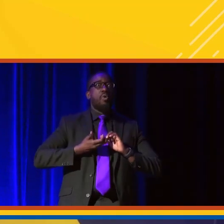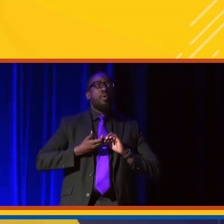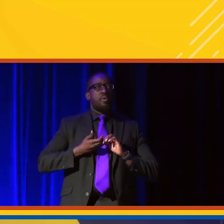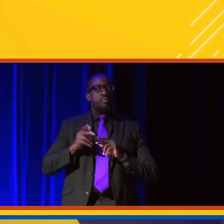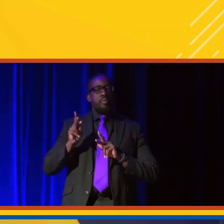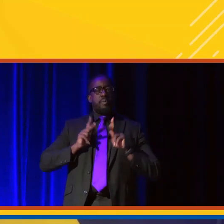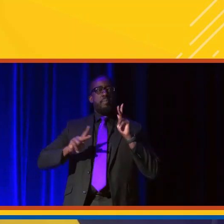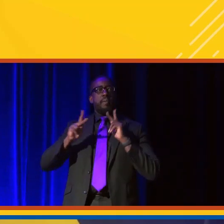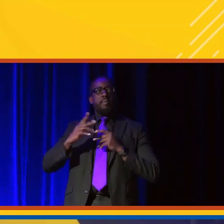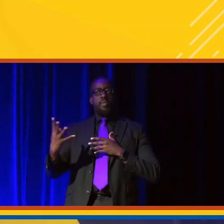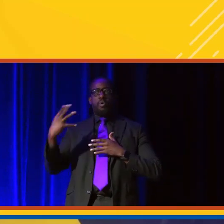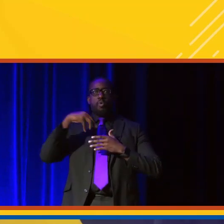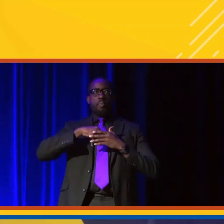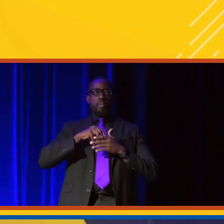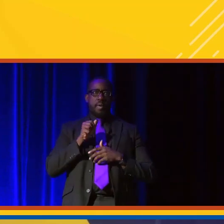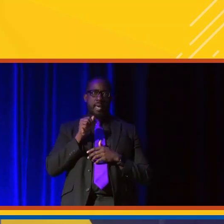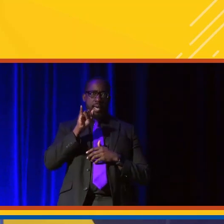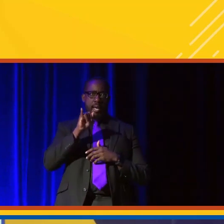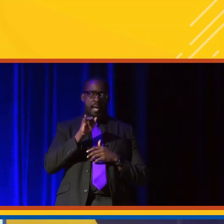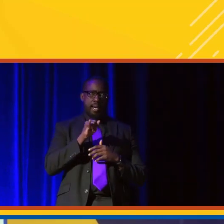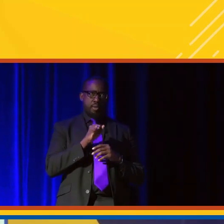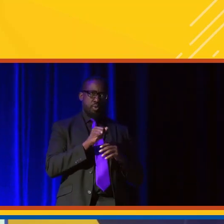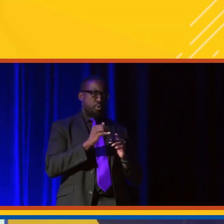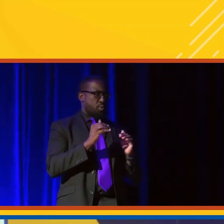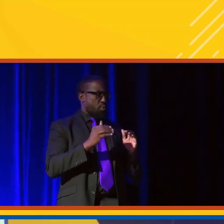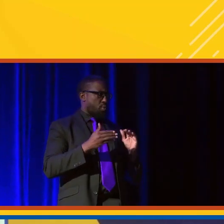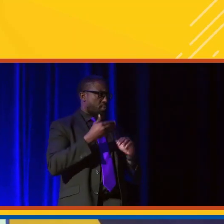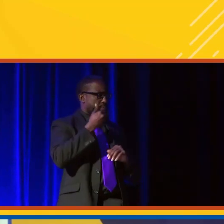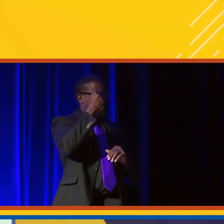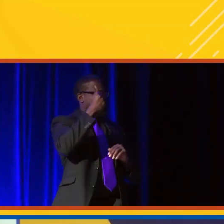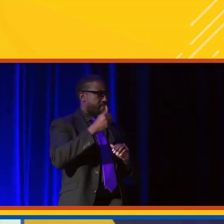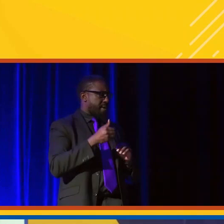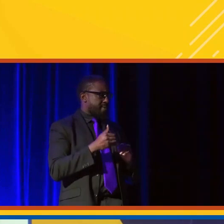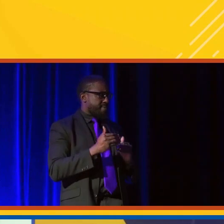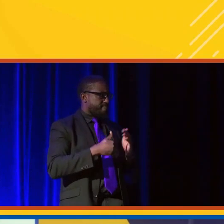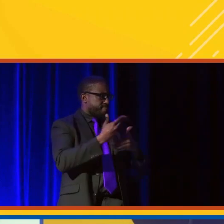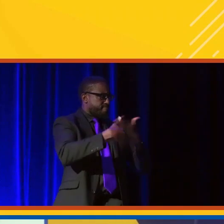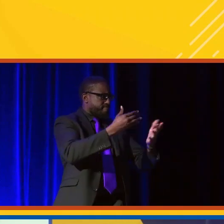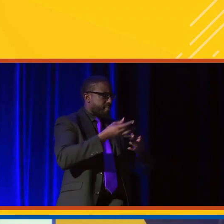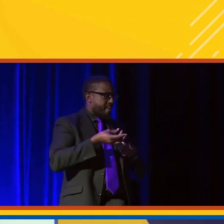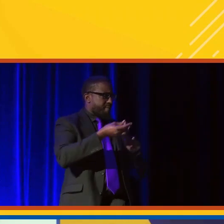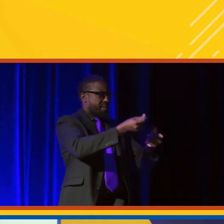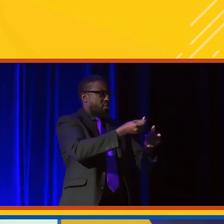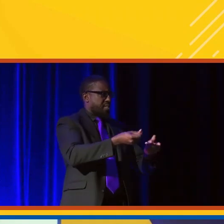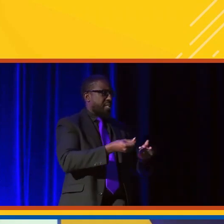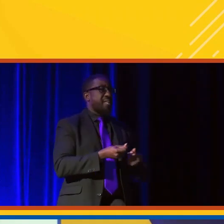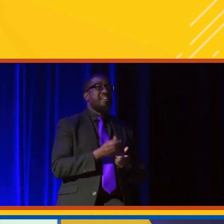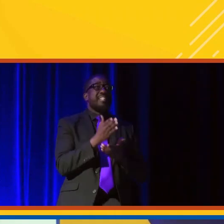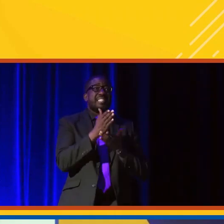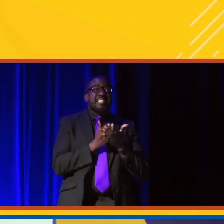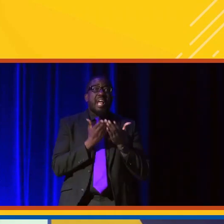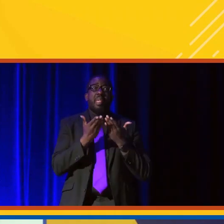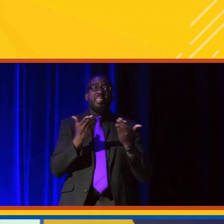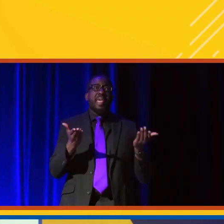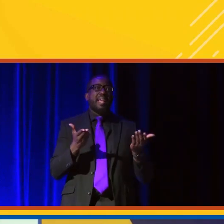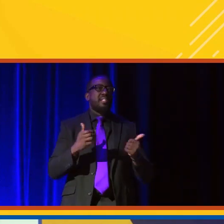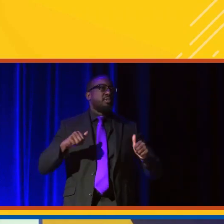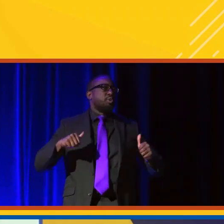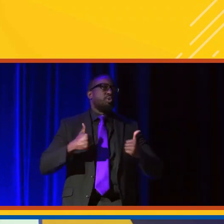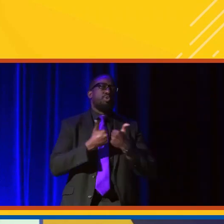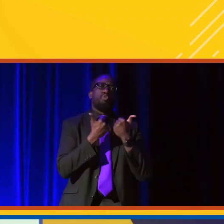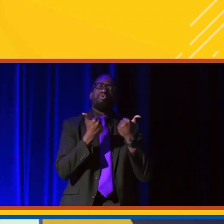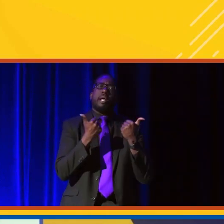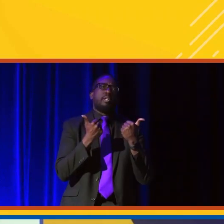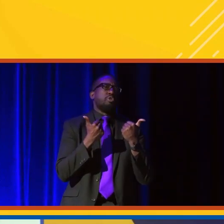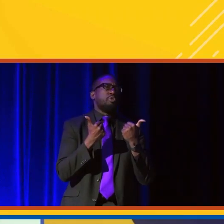AI to basically maximize the efficiency of the experimental campaign. But ultimately, there are just some things that are too challenging for modeling to